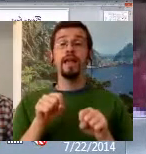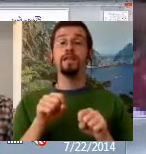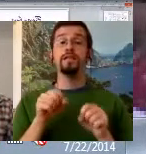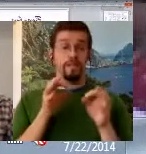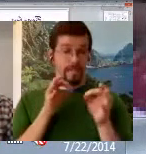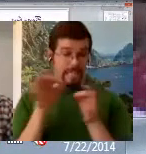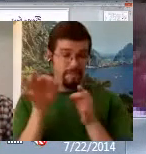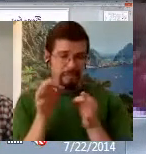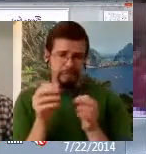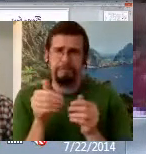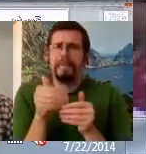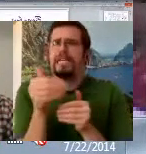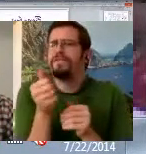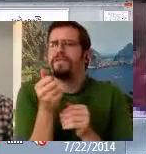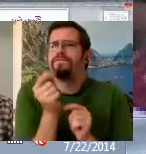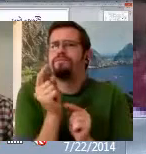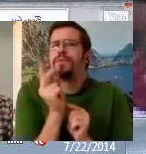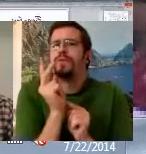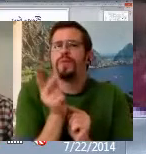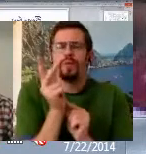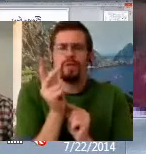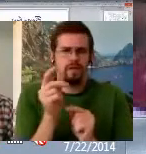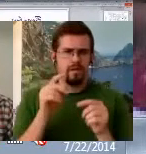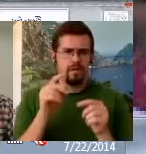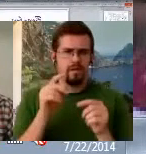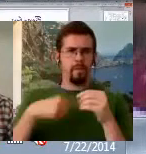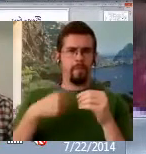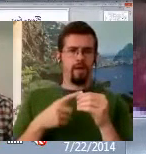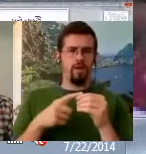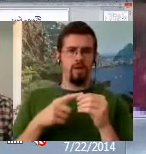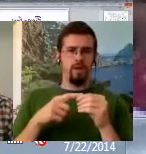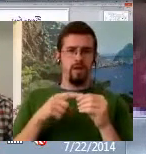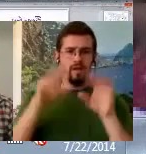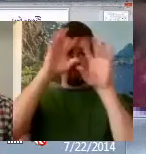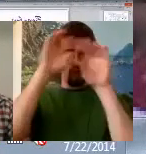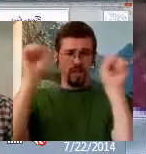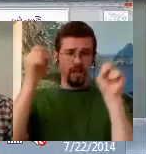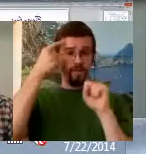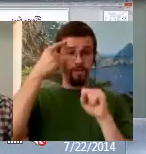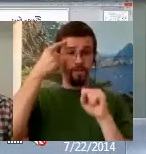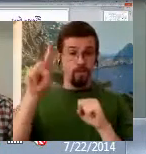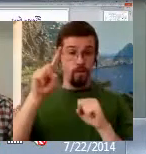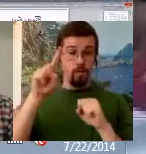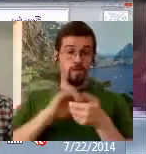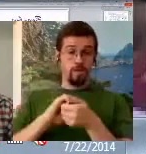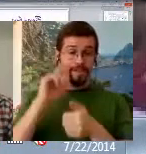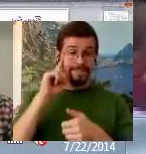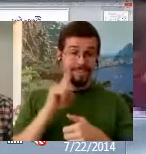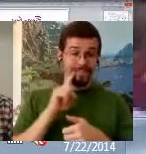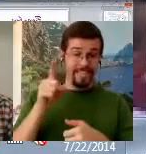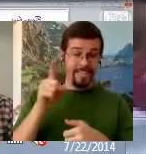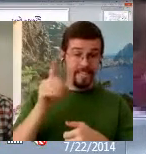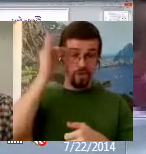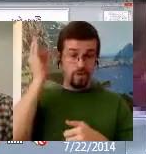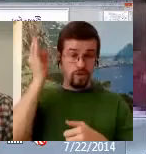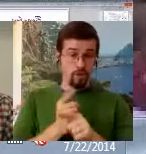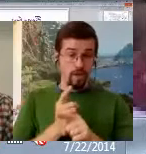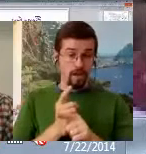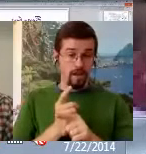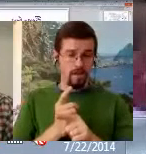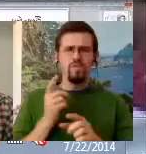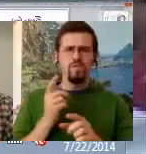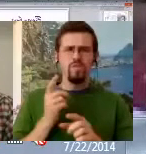him very quickly? Is he the president of the Association of the Deaf? Did I understand that? Or what is his